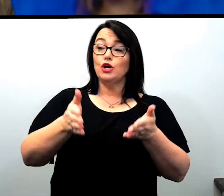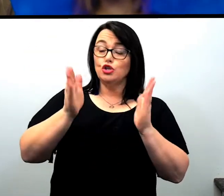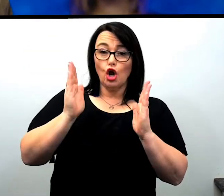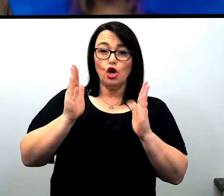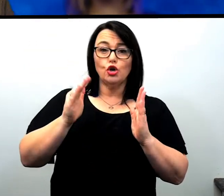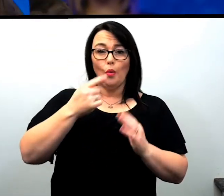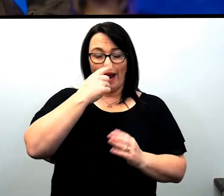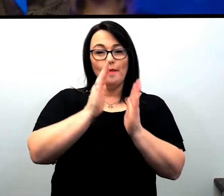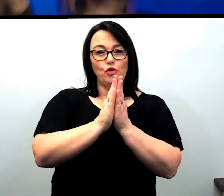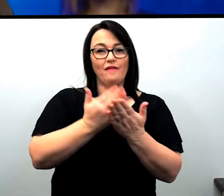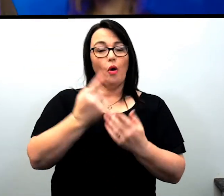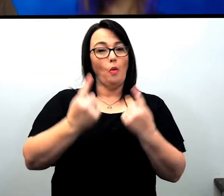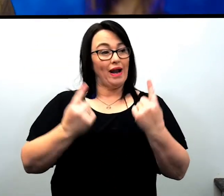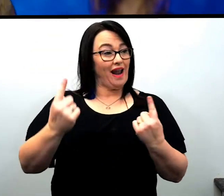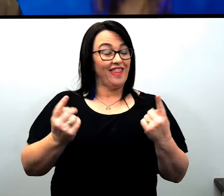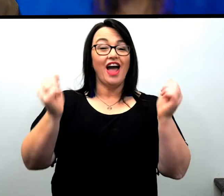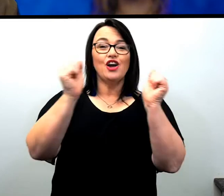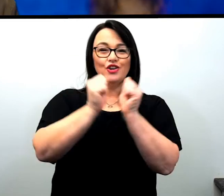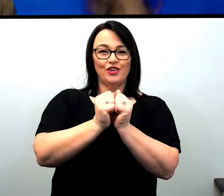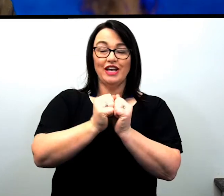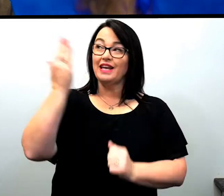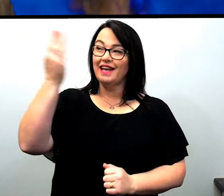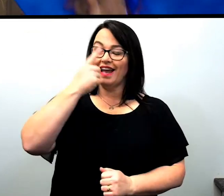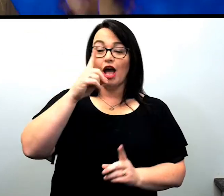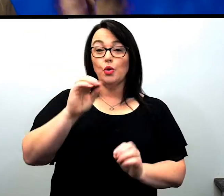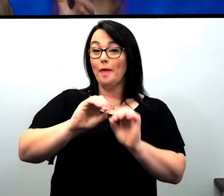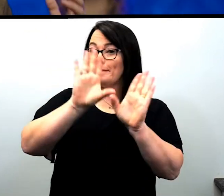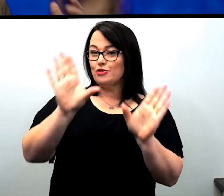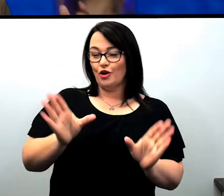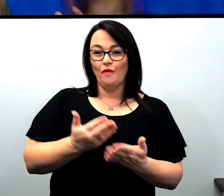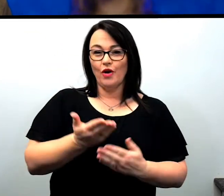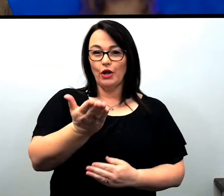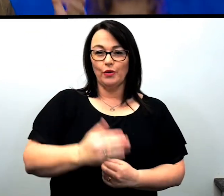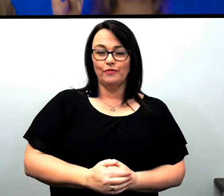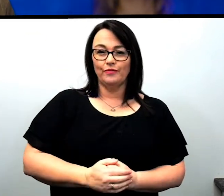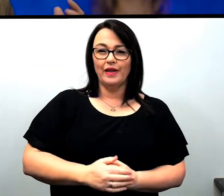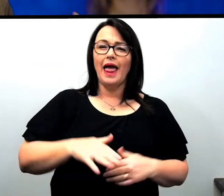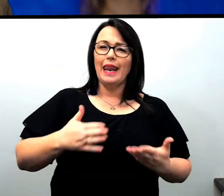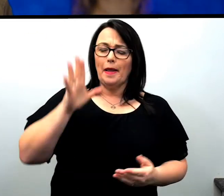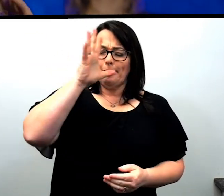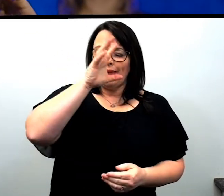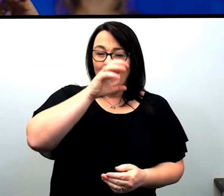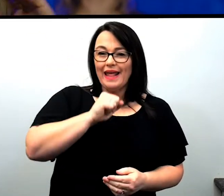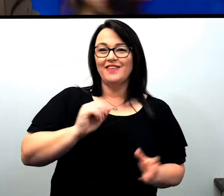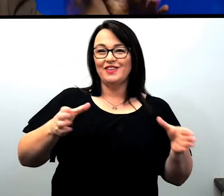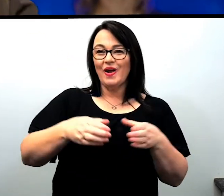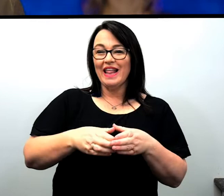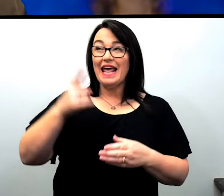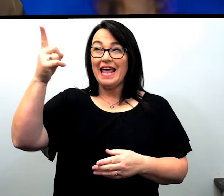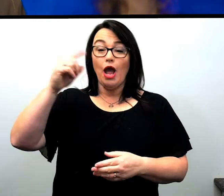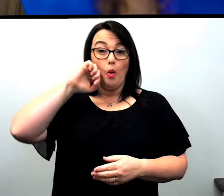into agreement and believe that God could do a miracle on your behalf. So come on, let's pray together, church. Let's believe together that God's going to